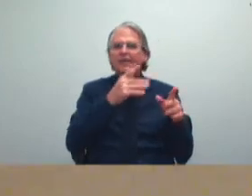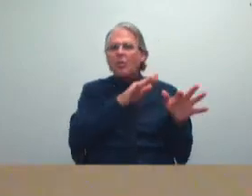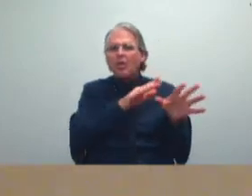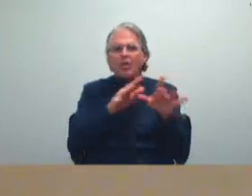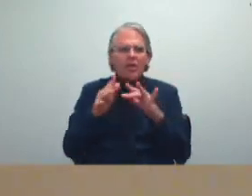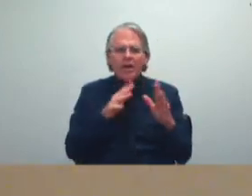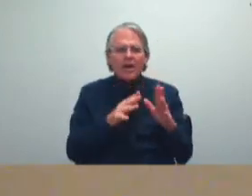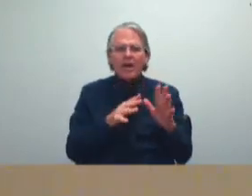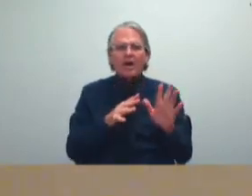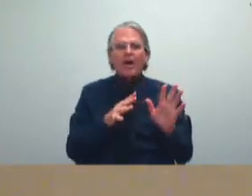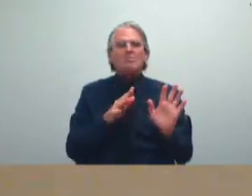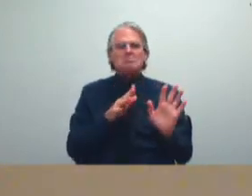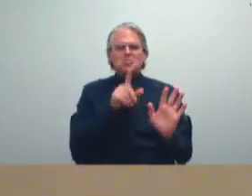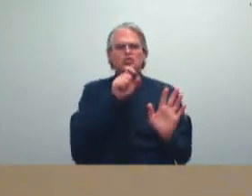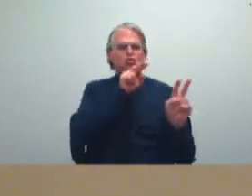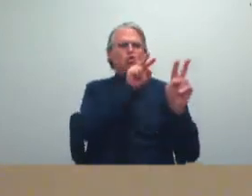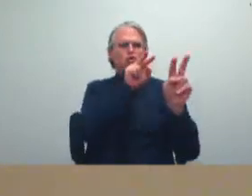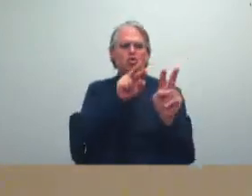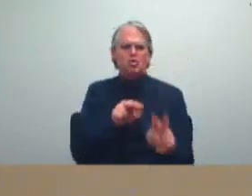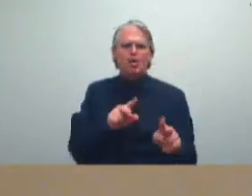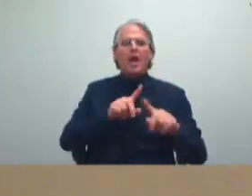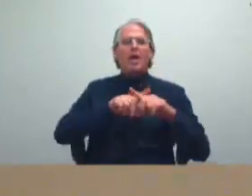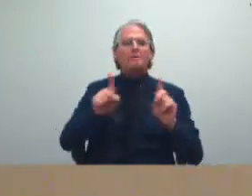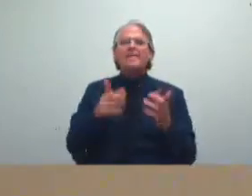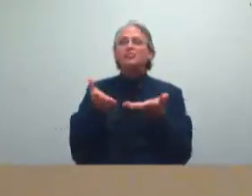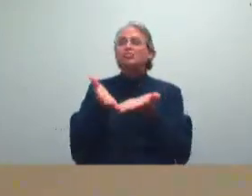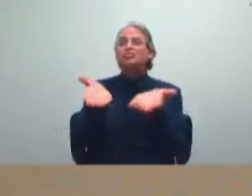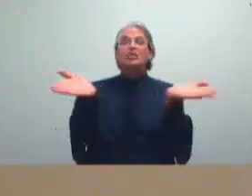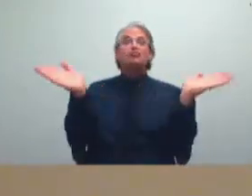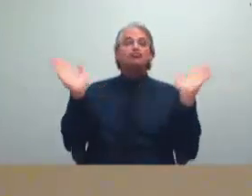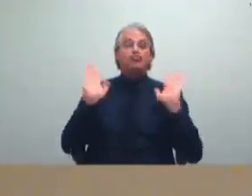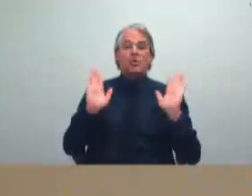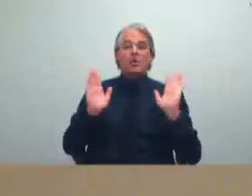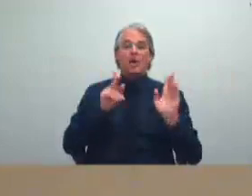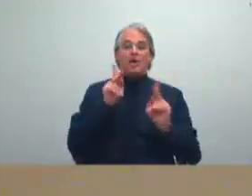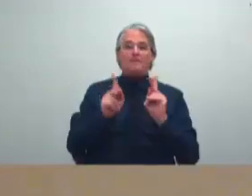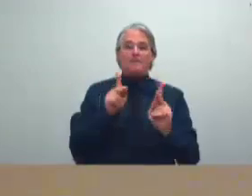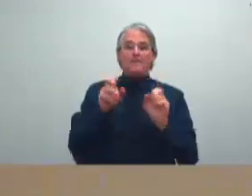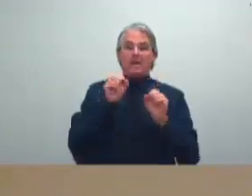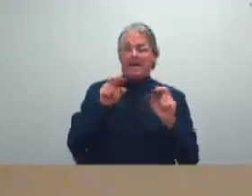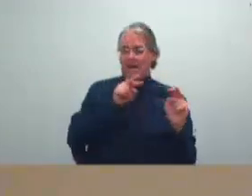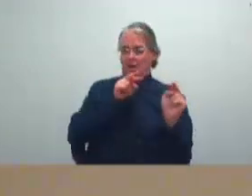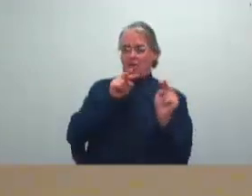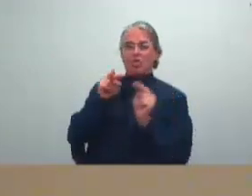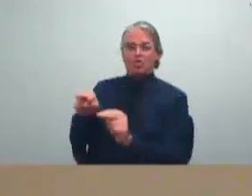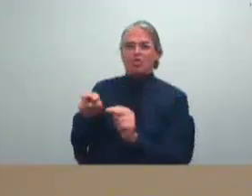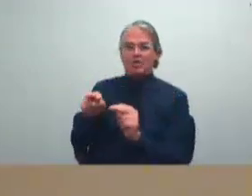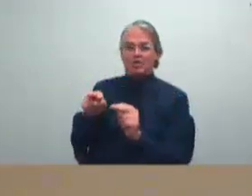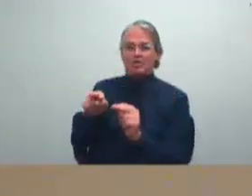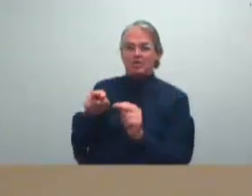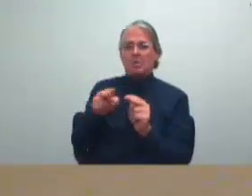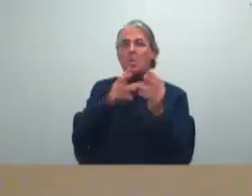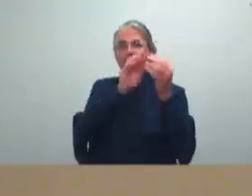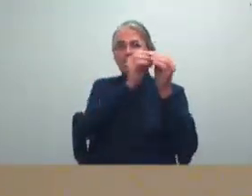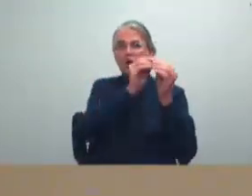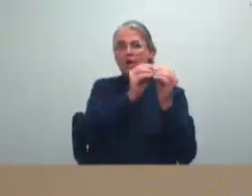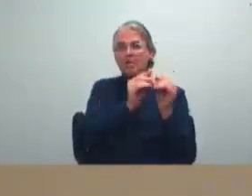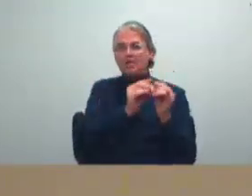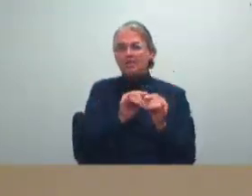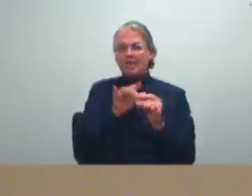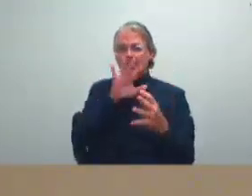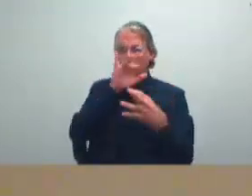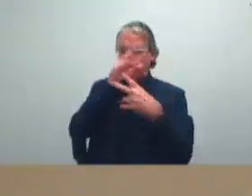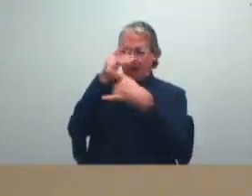something for the community as a whole that gives you access to the data that's contextualized and allows you to make decisions for your